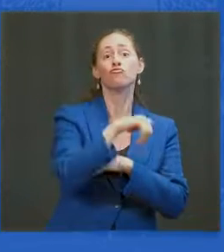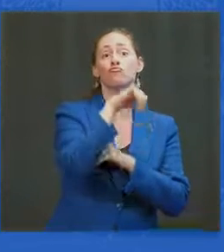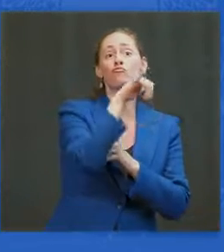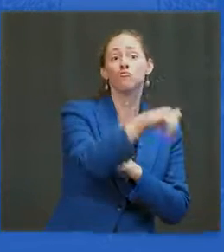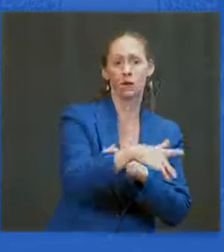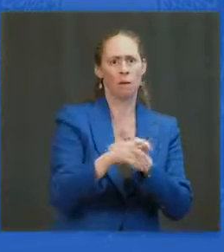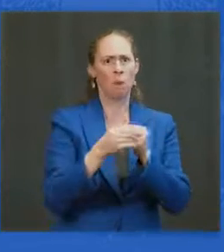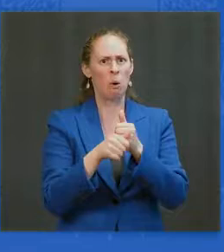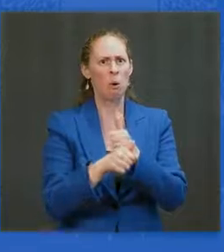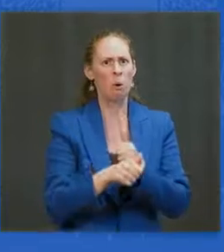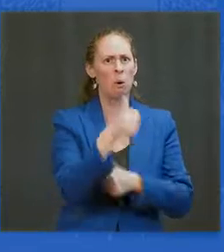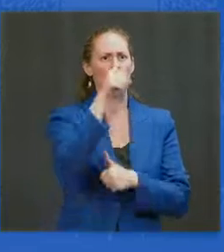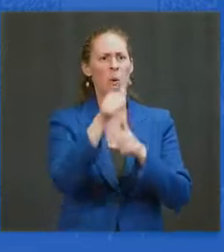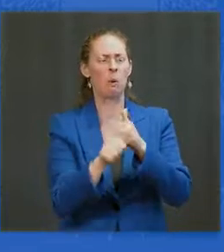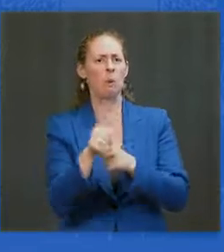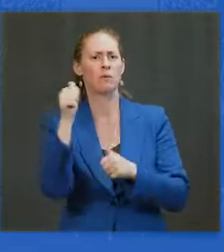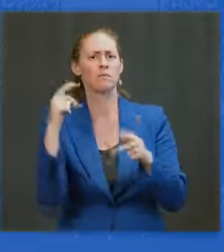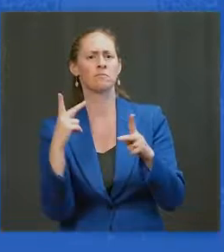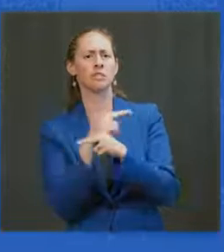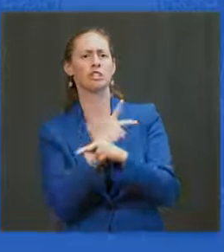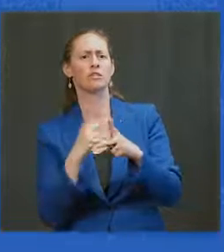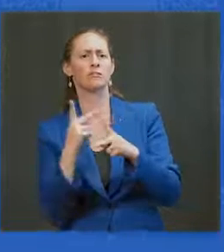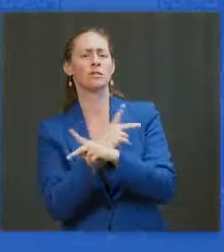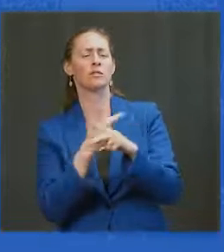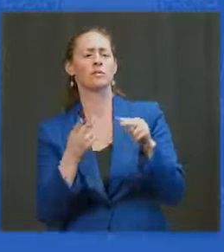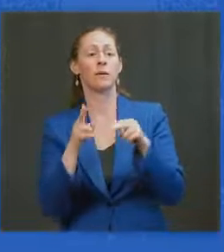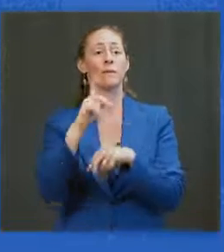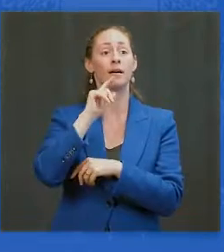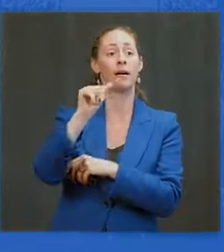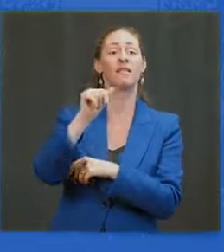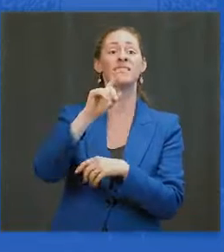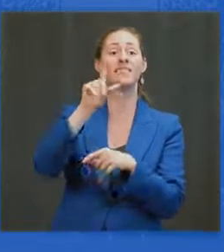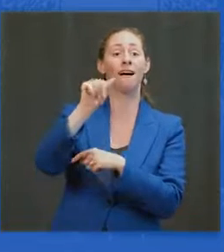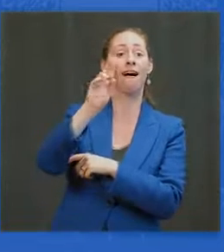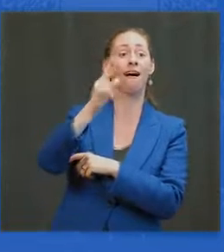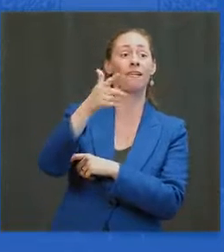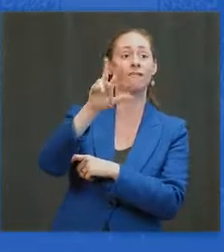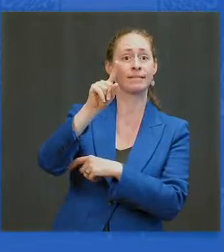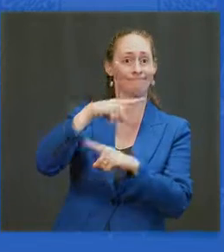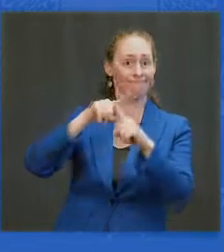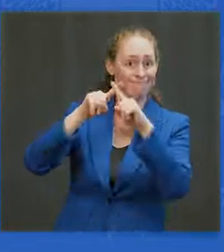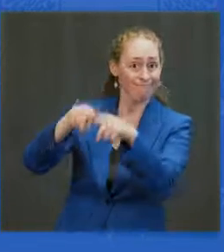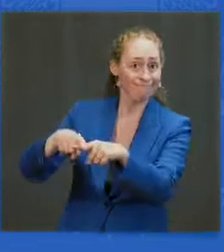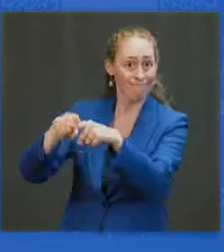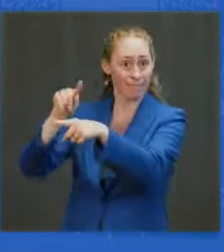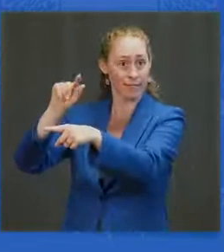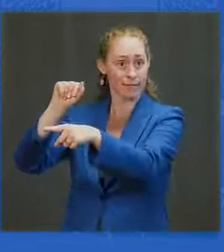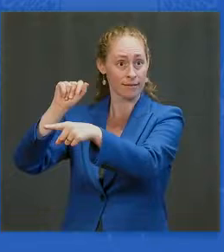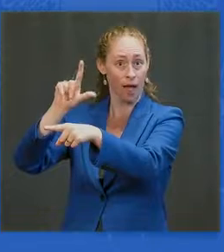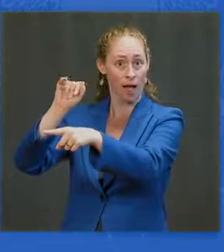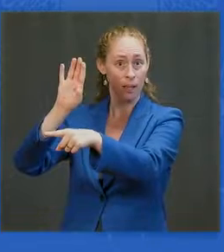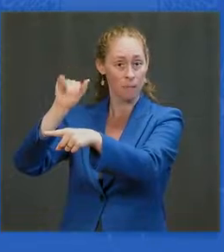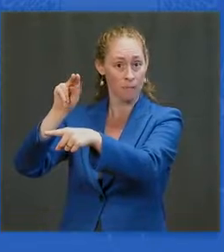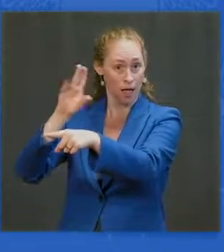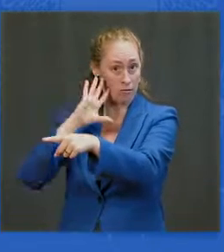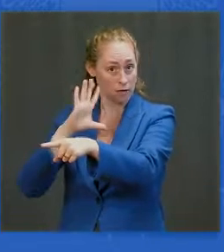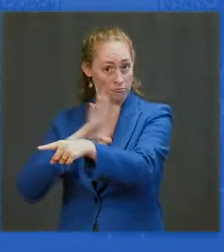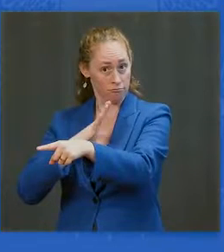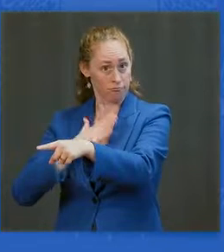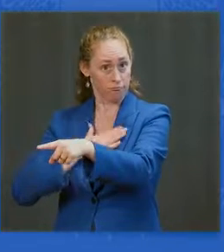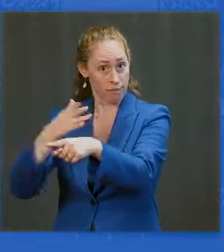the completion by August 31st depends upon the Taliban continuing to cooperate and allow access to the airport for those who